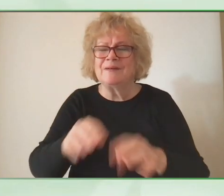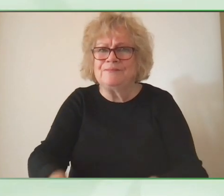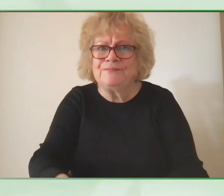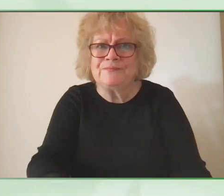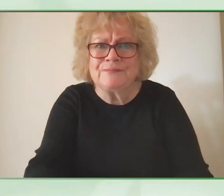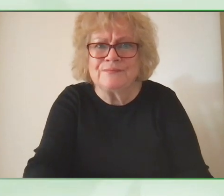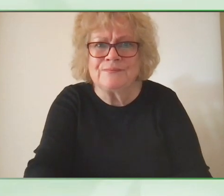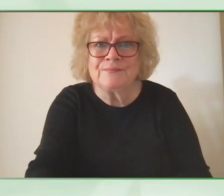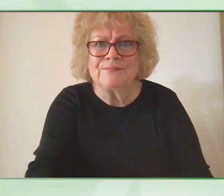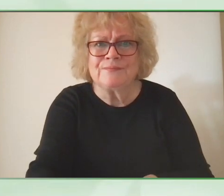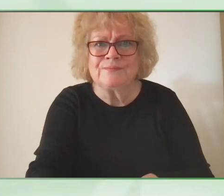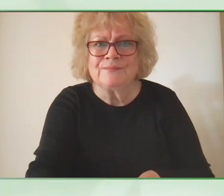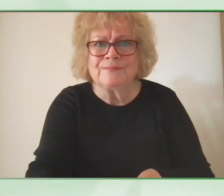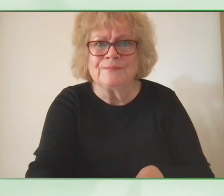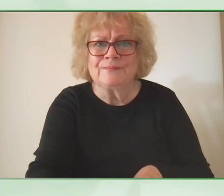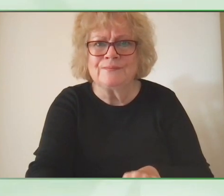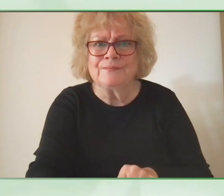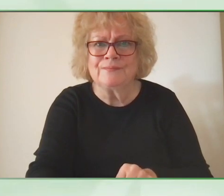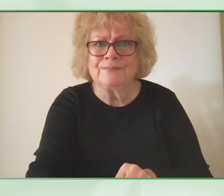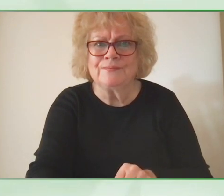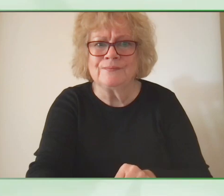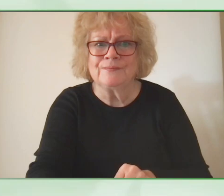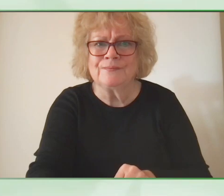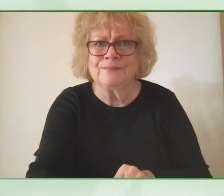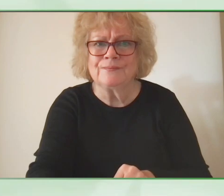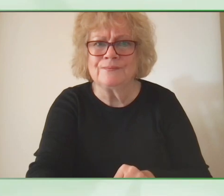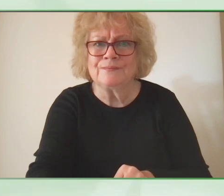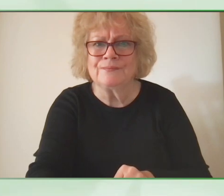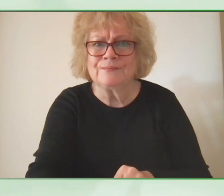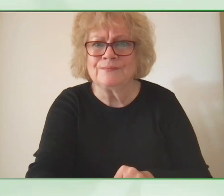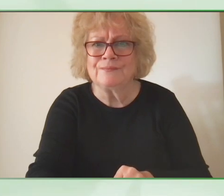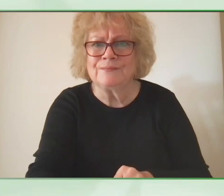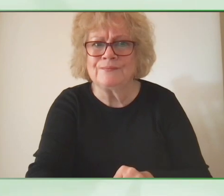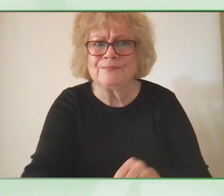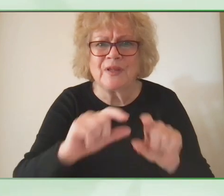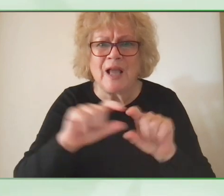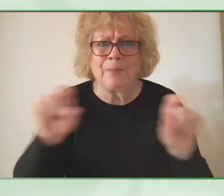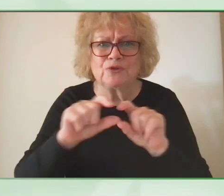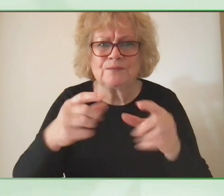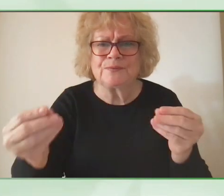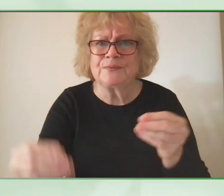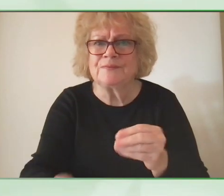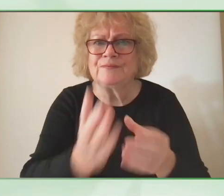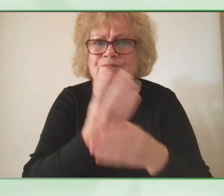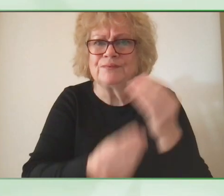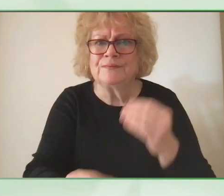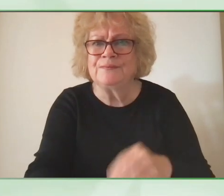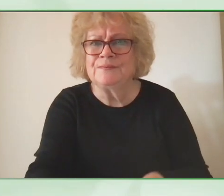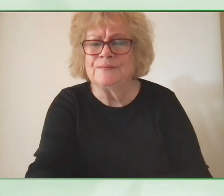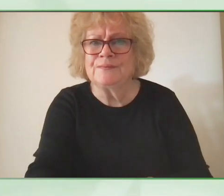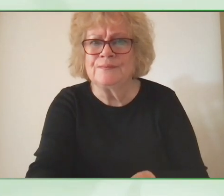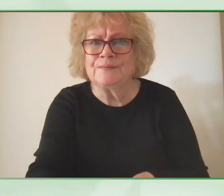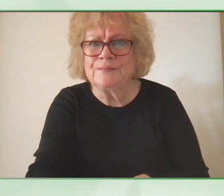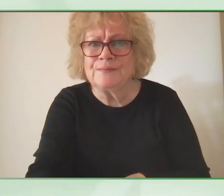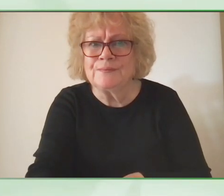goes up. And then there's actually structural exclusion of so many people, meaning